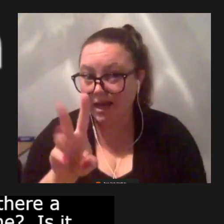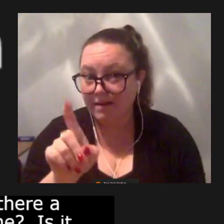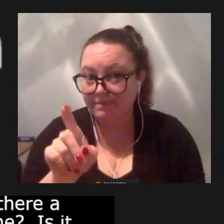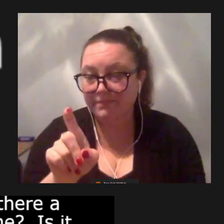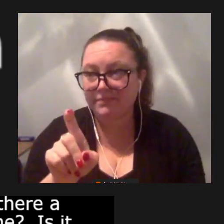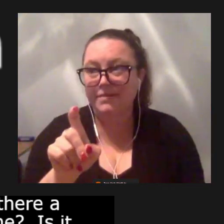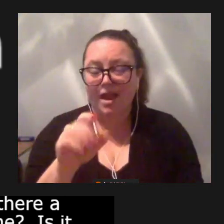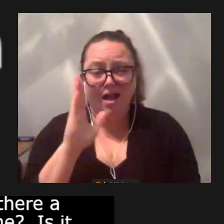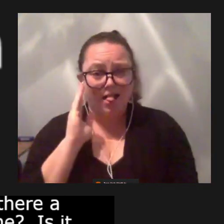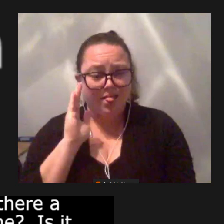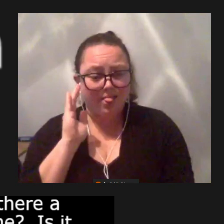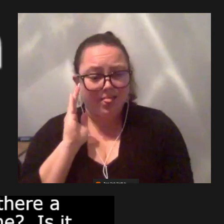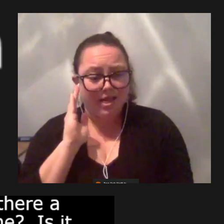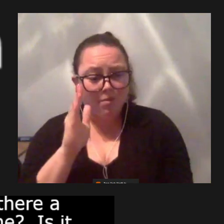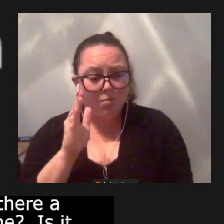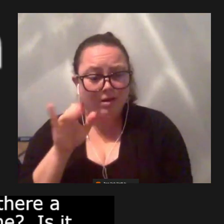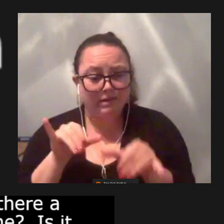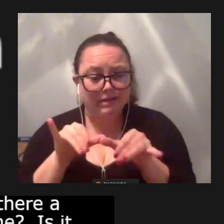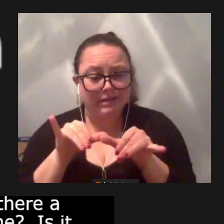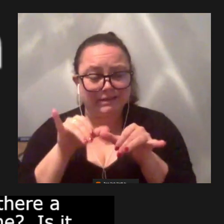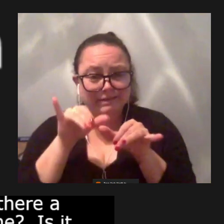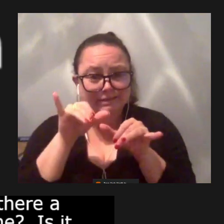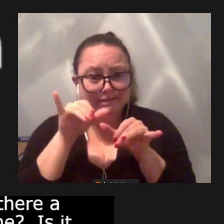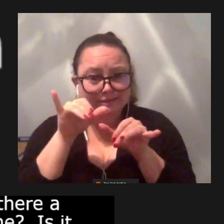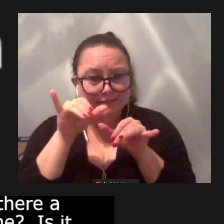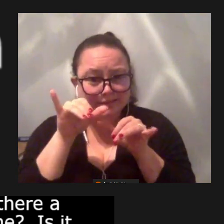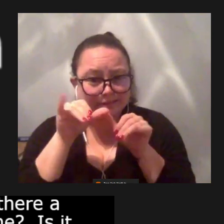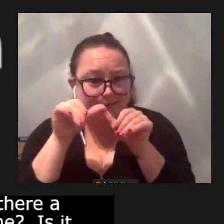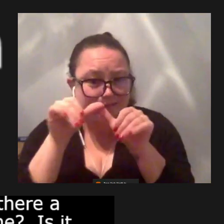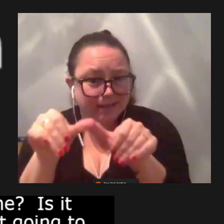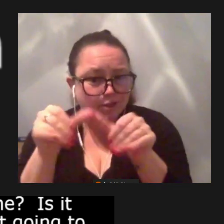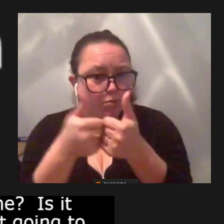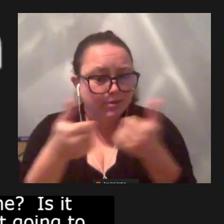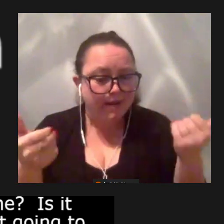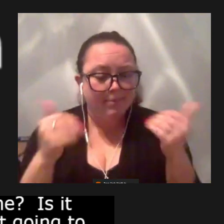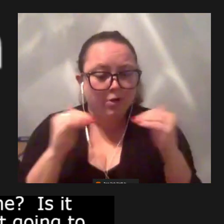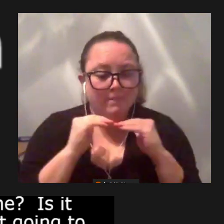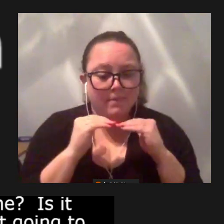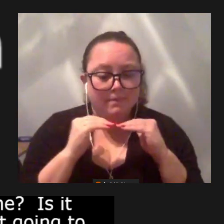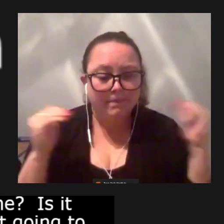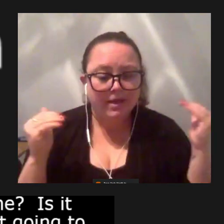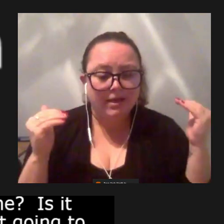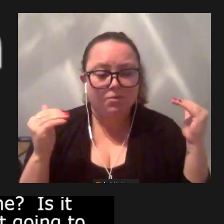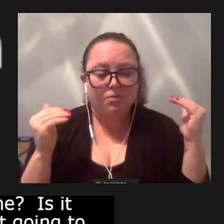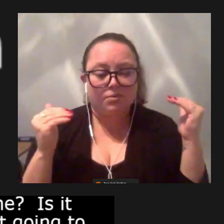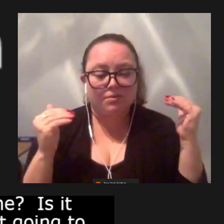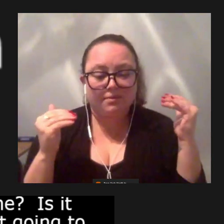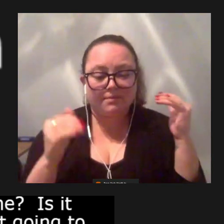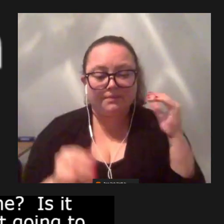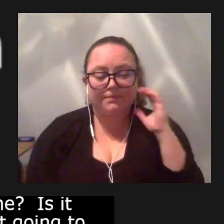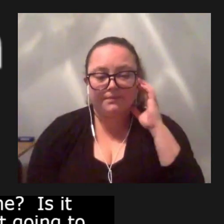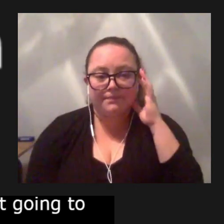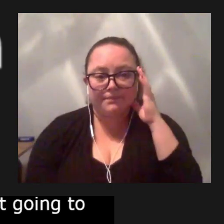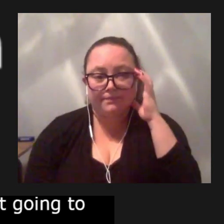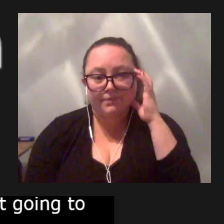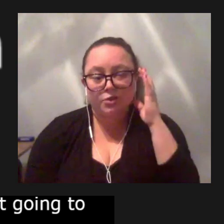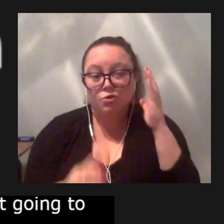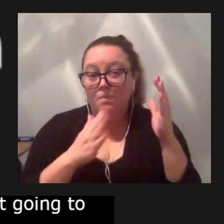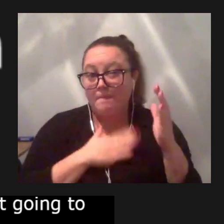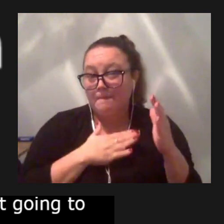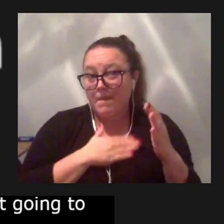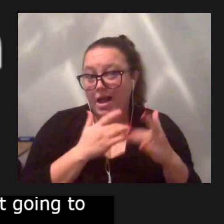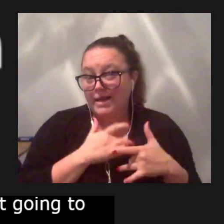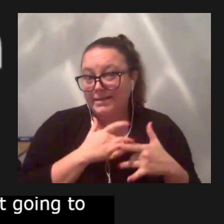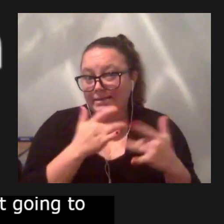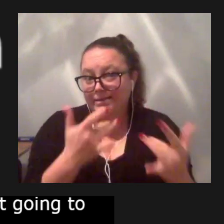going to stay separate but equal? Because separate but equal usually isn't equal. So, my tendency is to